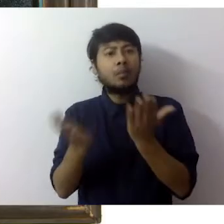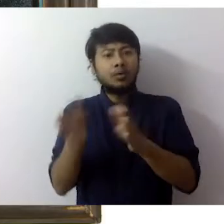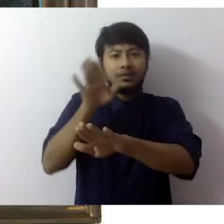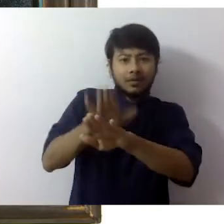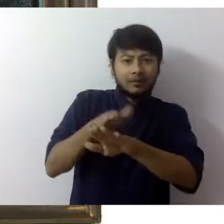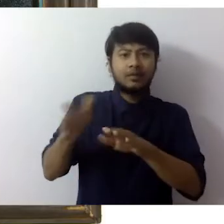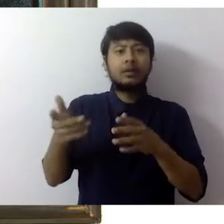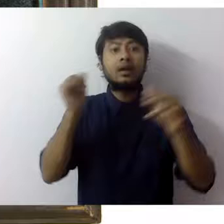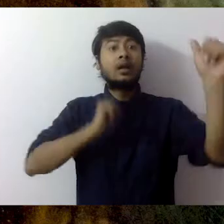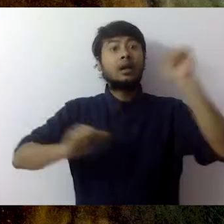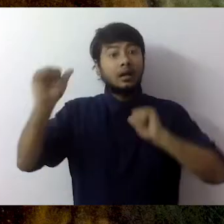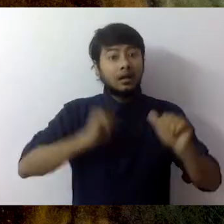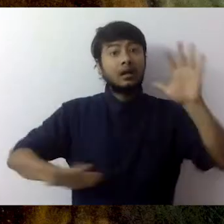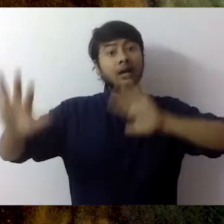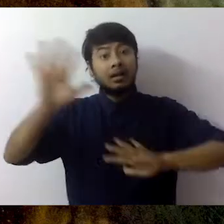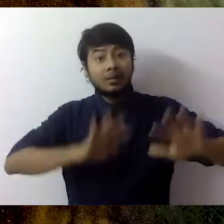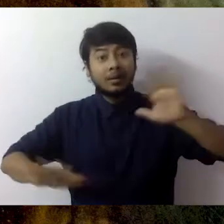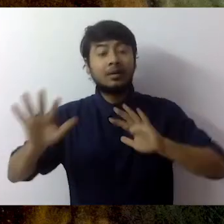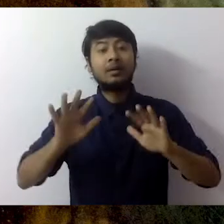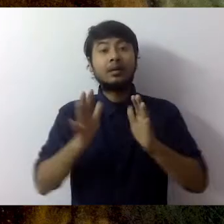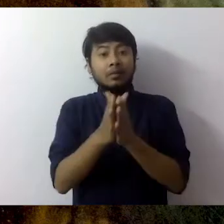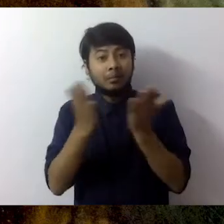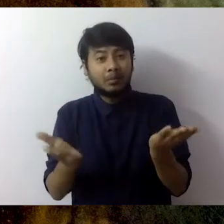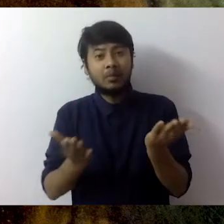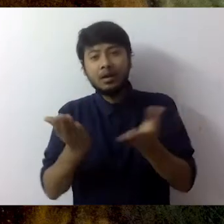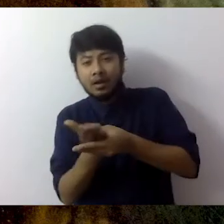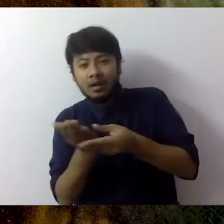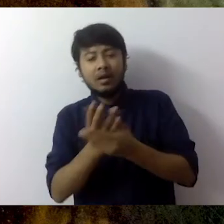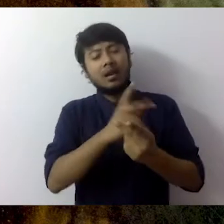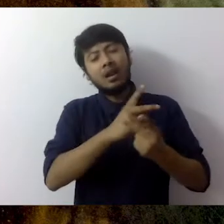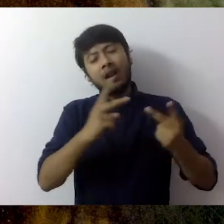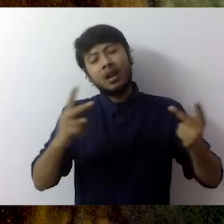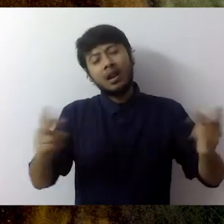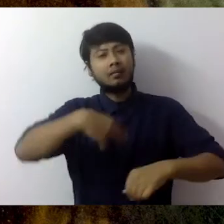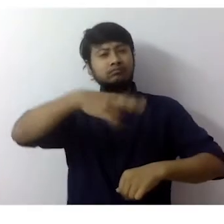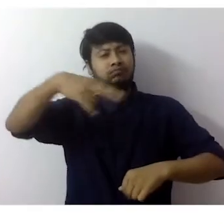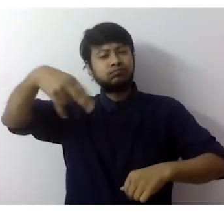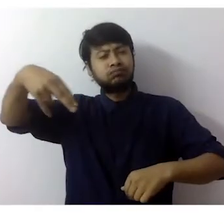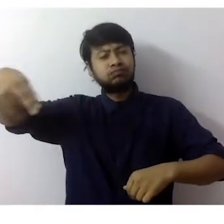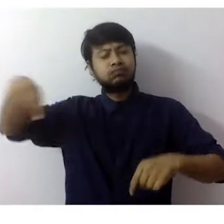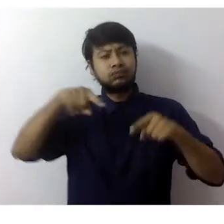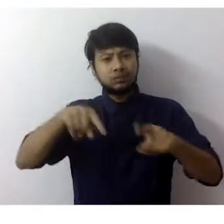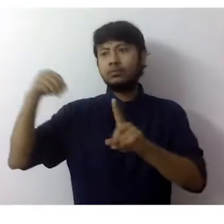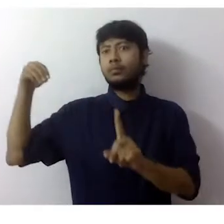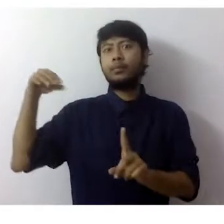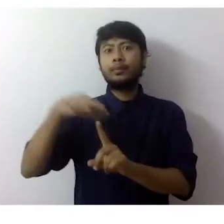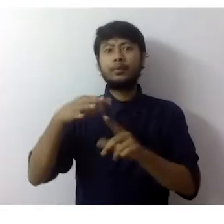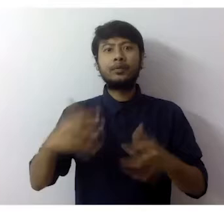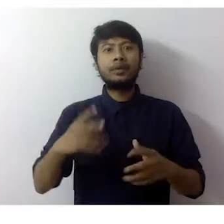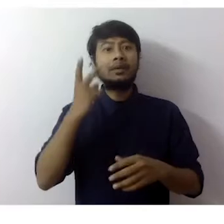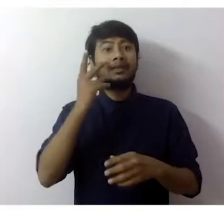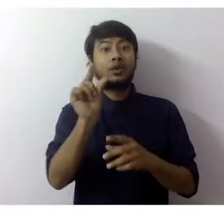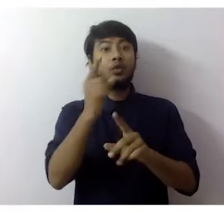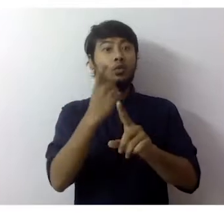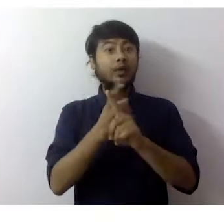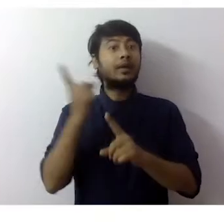theatre and cinema stills, lobby cards and booklets all became a part of this changing visual. The bales of cotton cloth coming